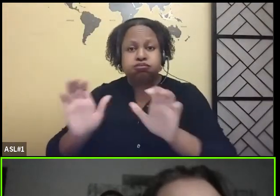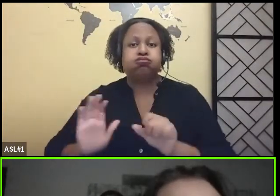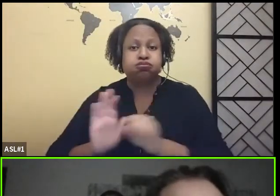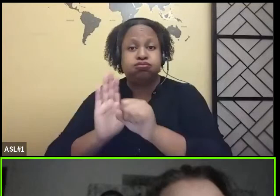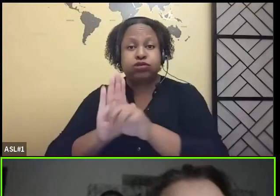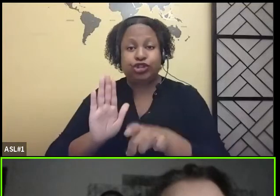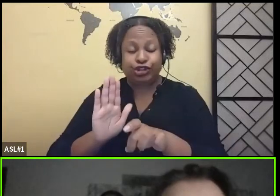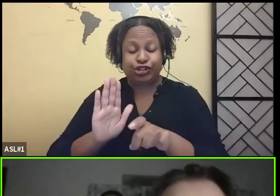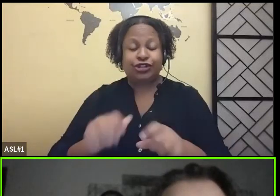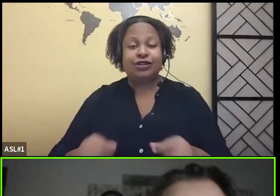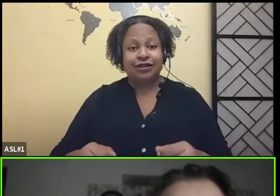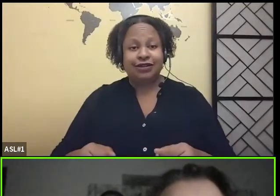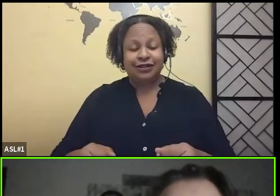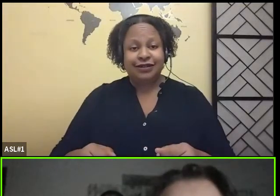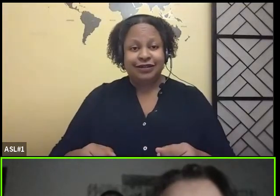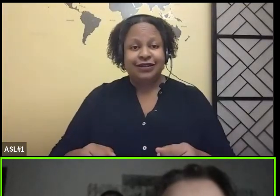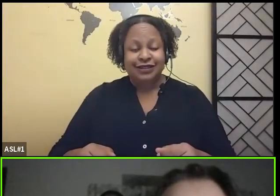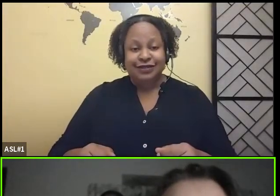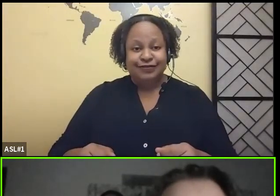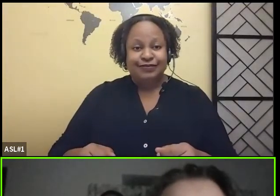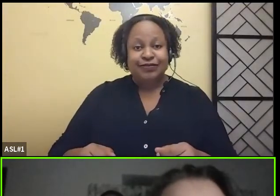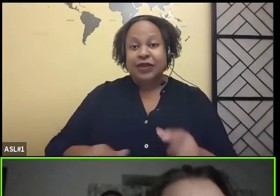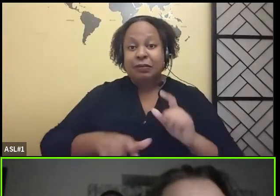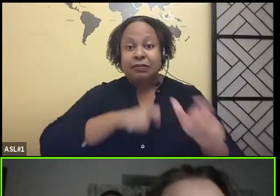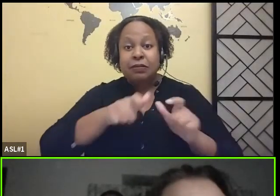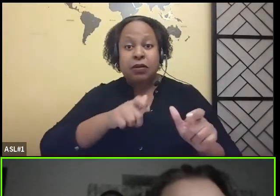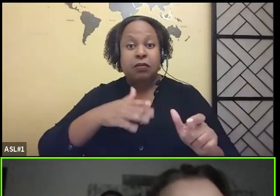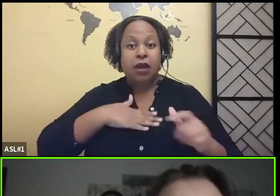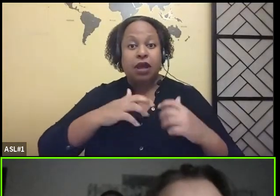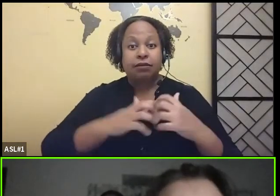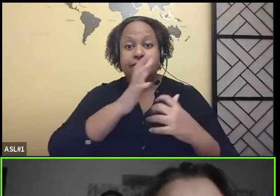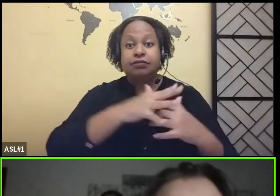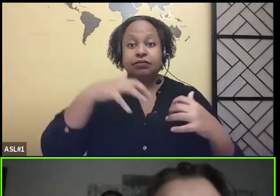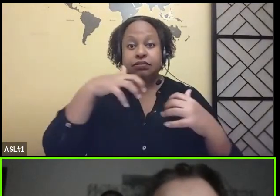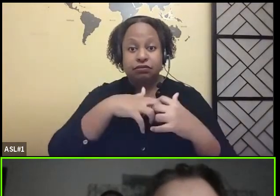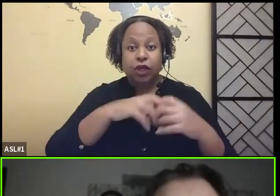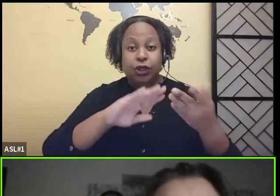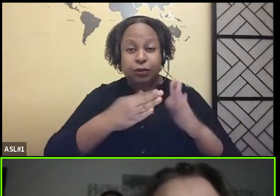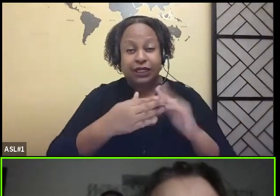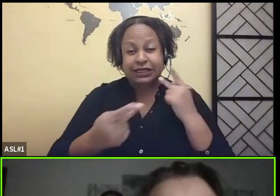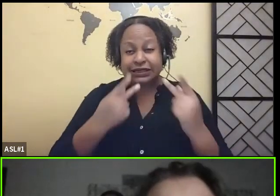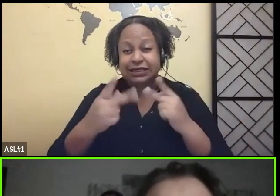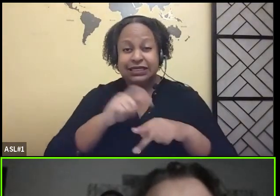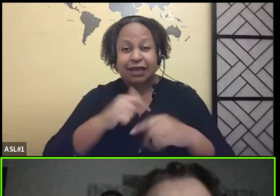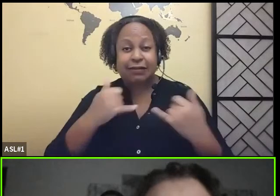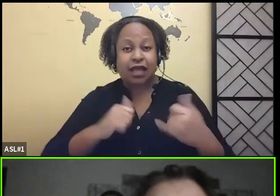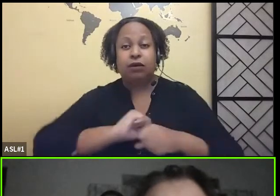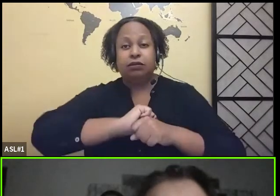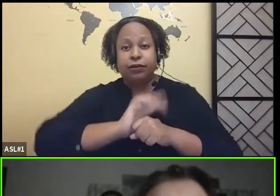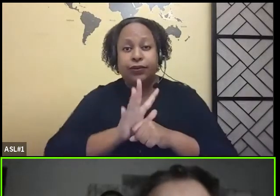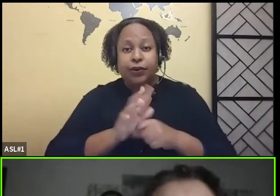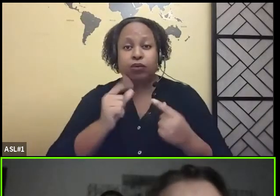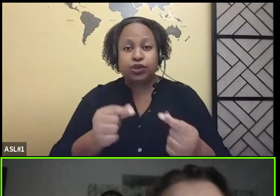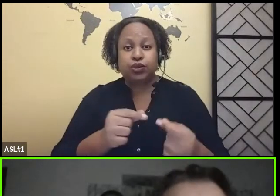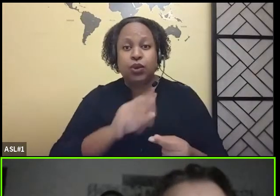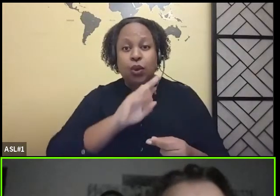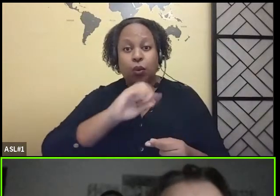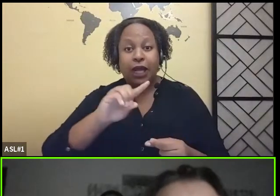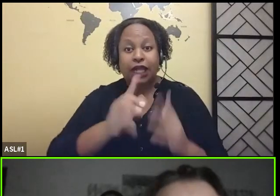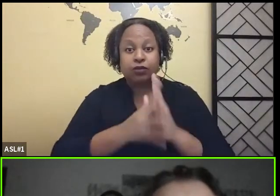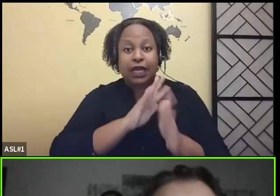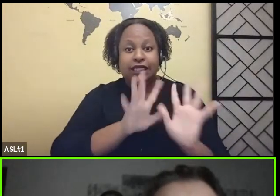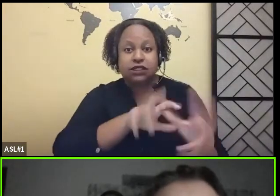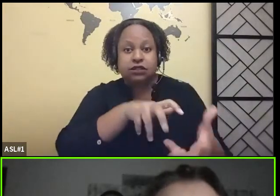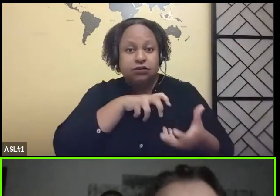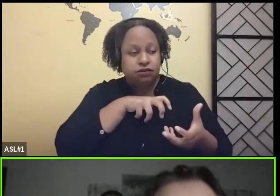lot of people in my community, they see this time here, they see this COVID. You know what they do? They hoard their wild rice.